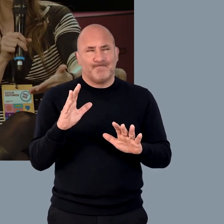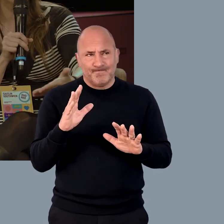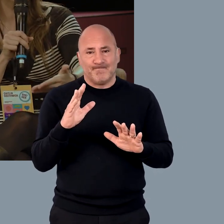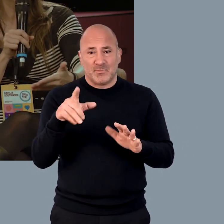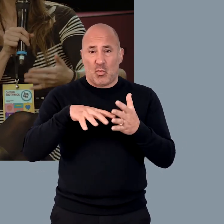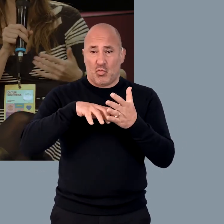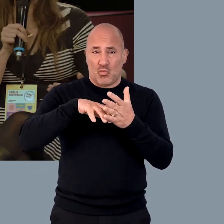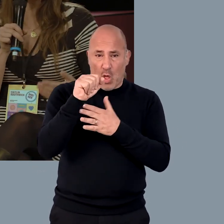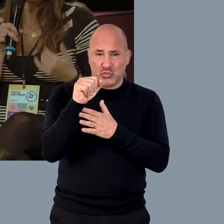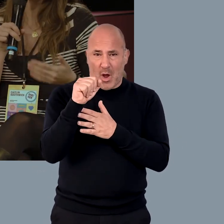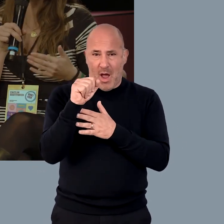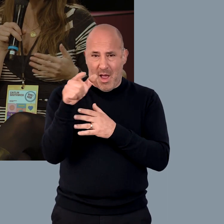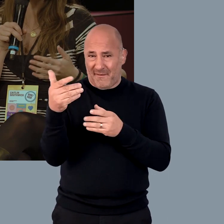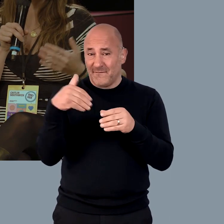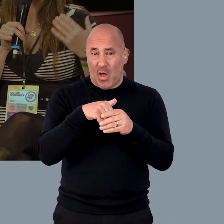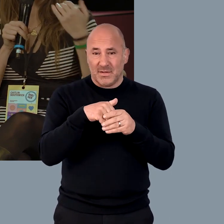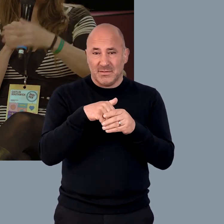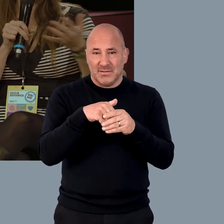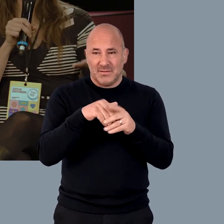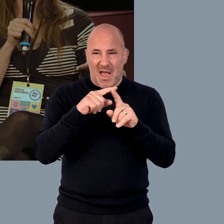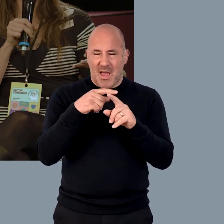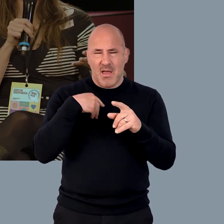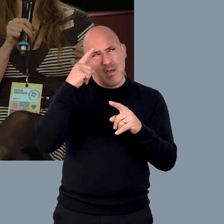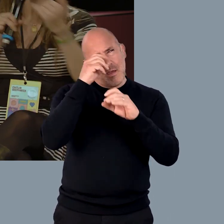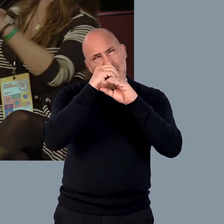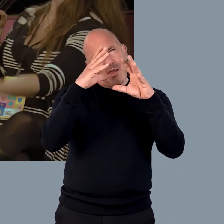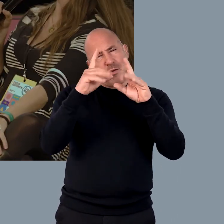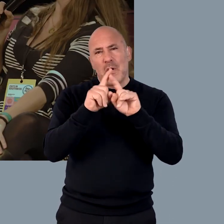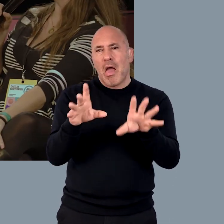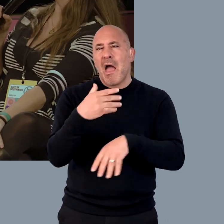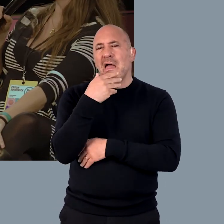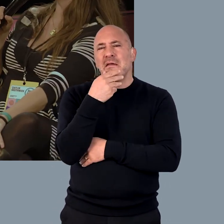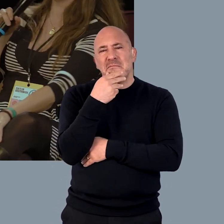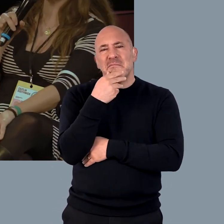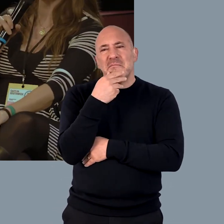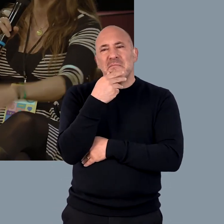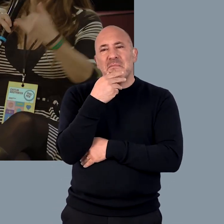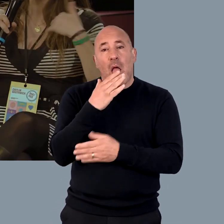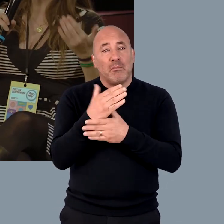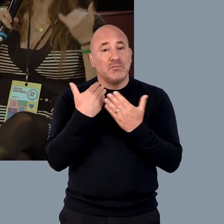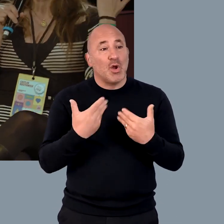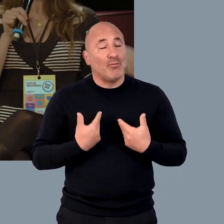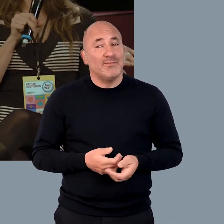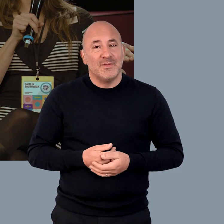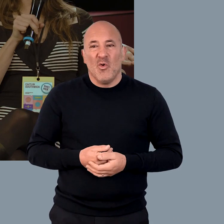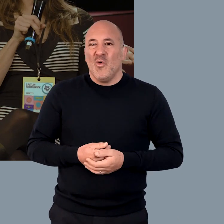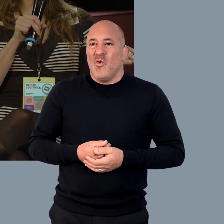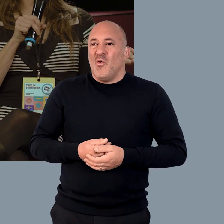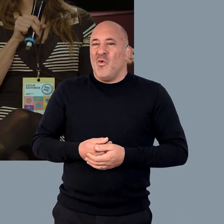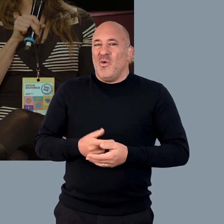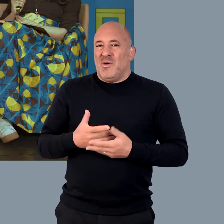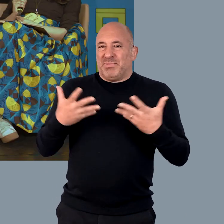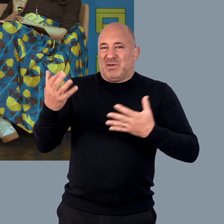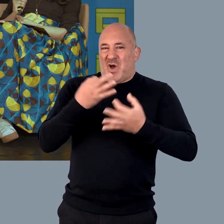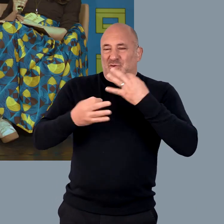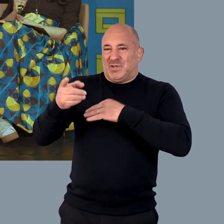or more is better. Whereas actually, if we reimagine it, and once again, this is where culture comes into play, because what would it look